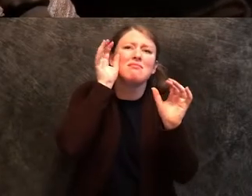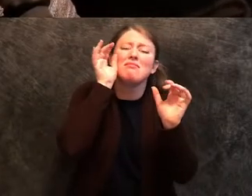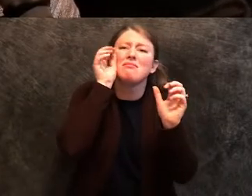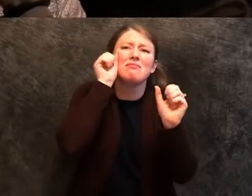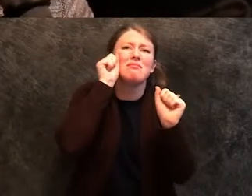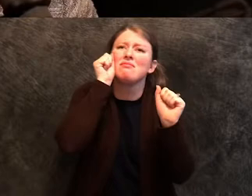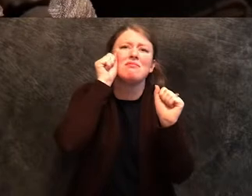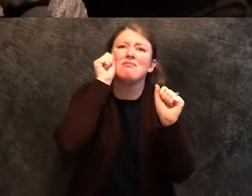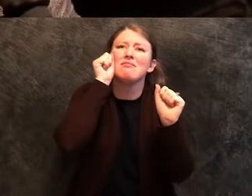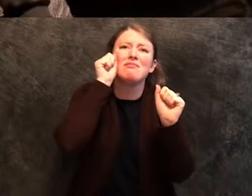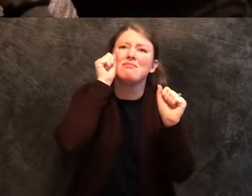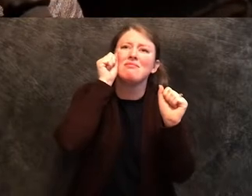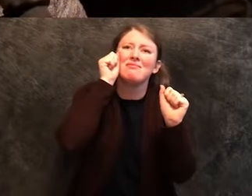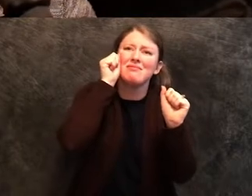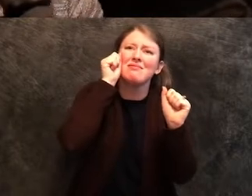other.